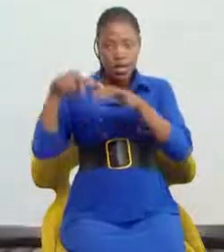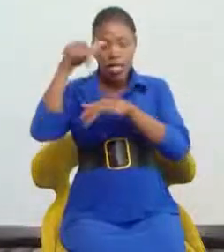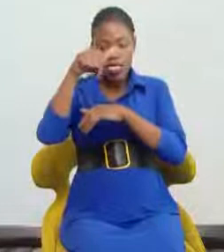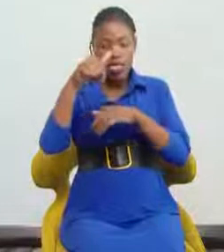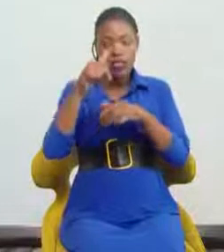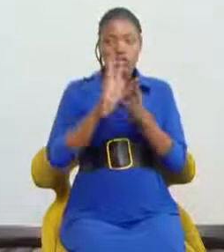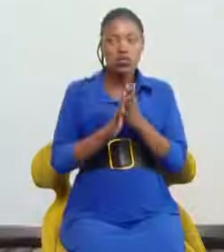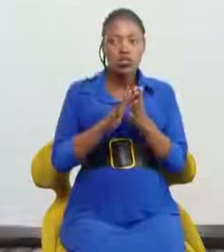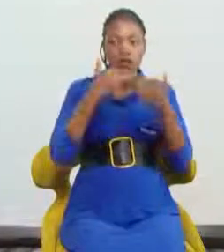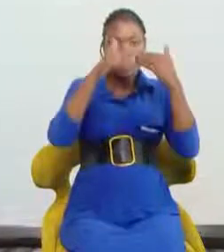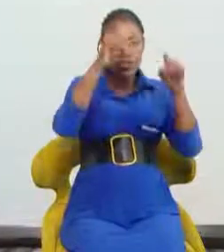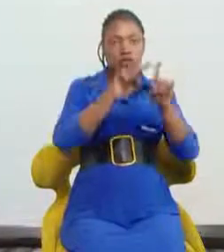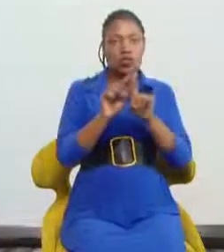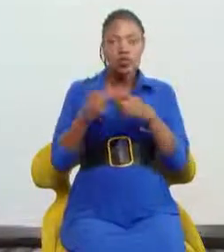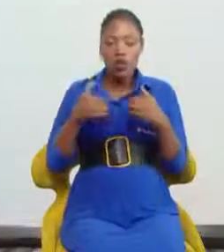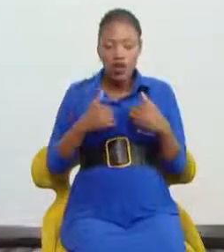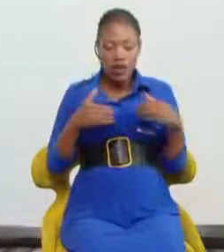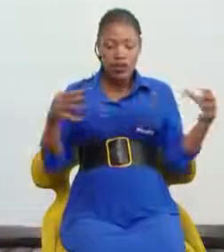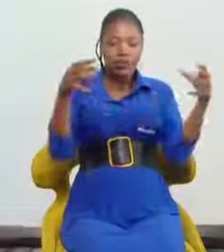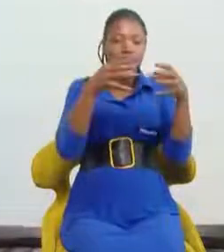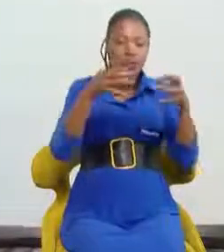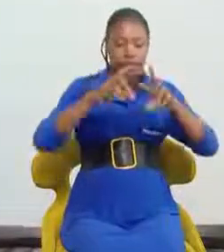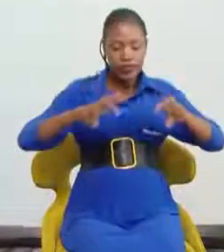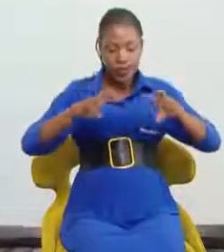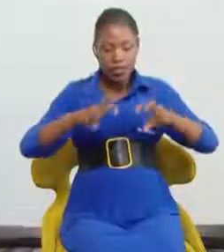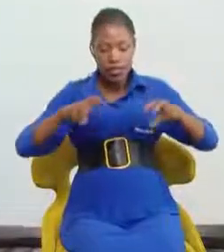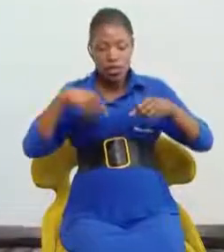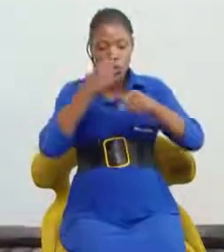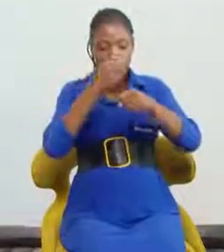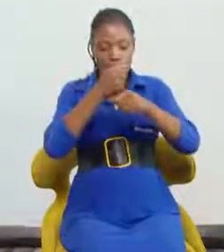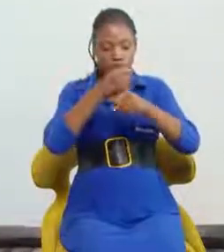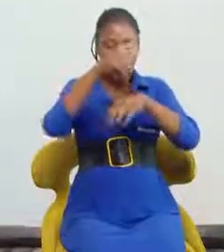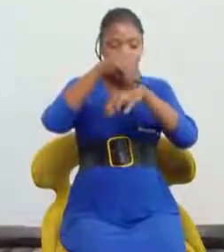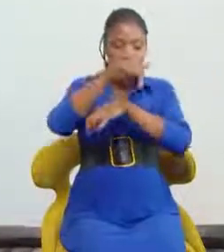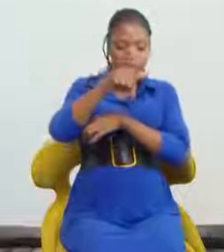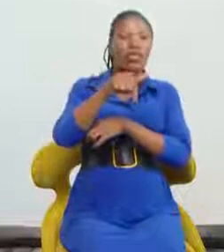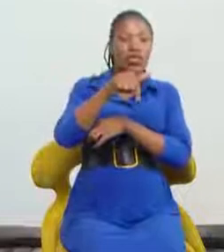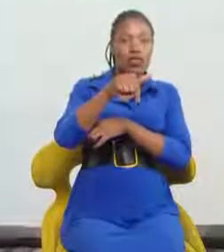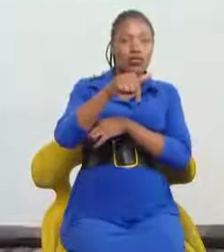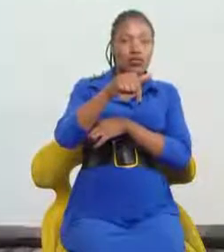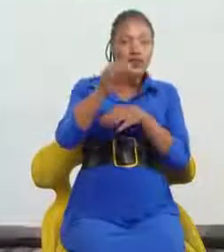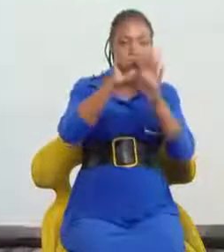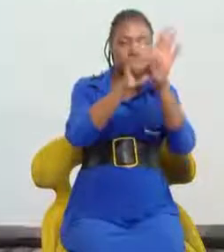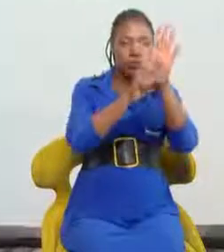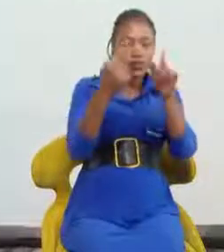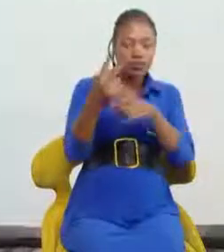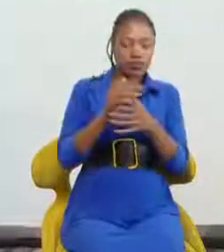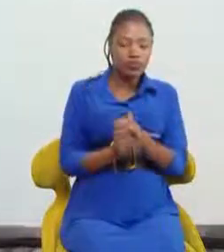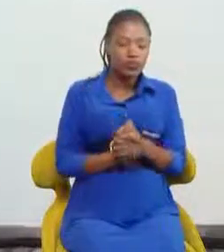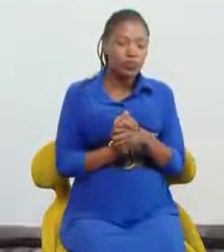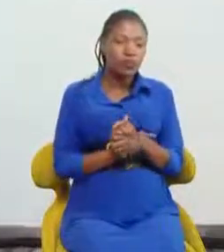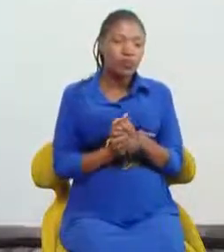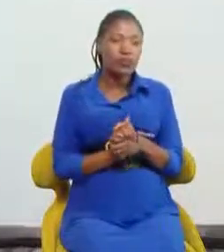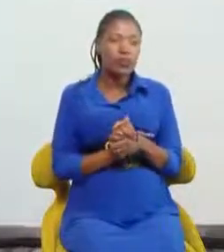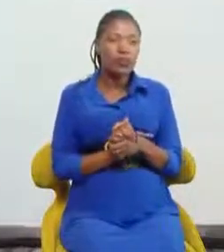we also have a research team working on these subjects.